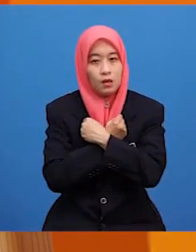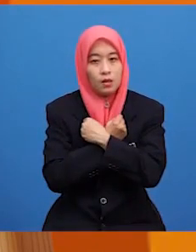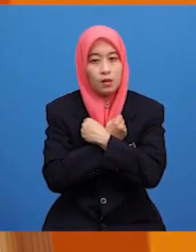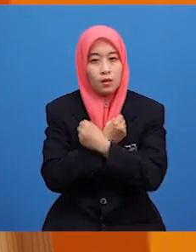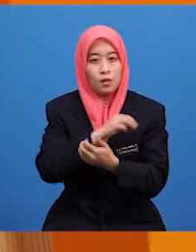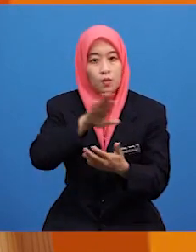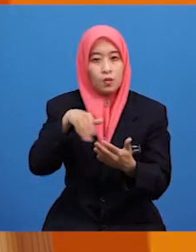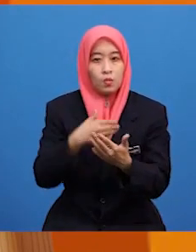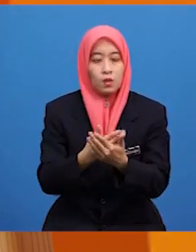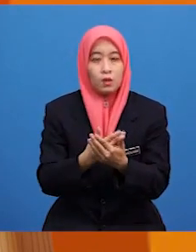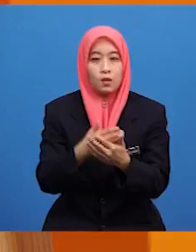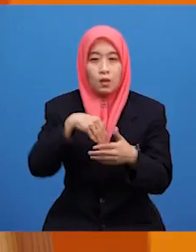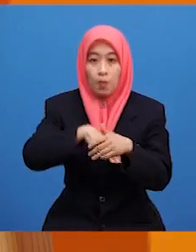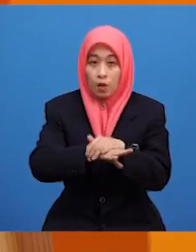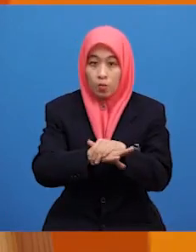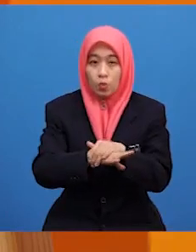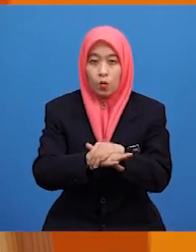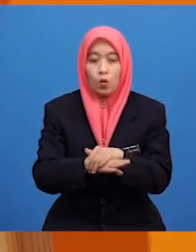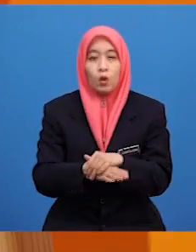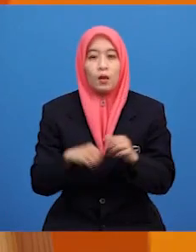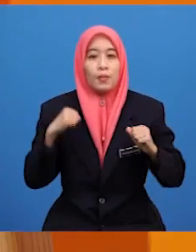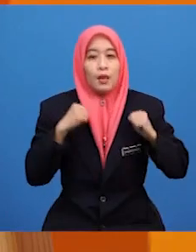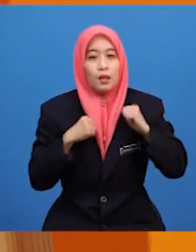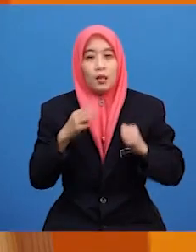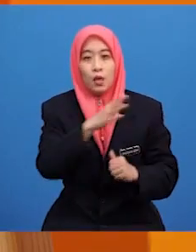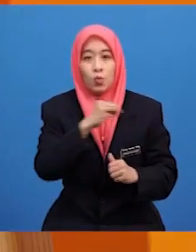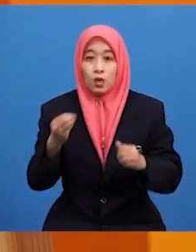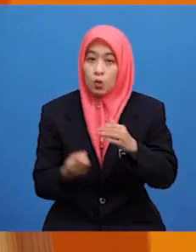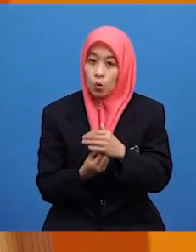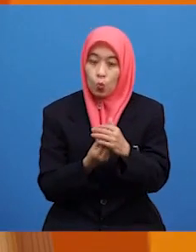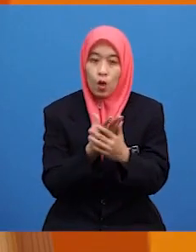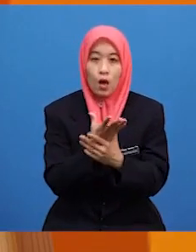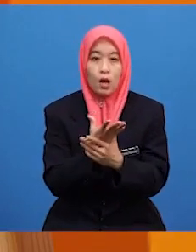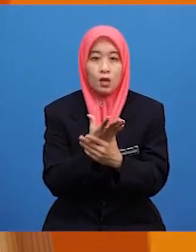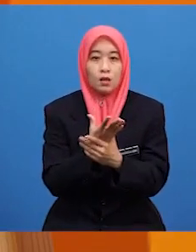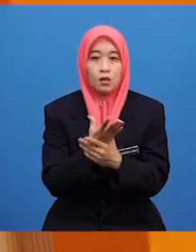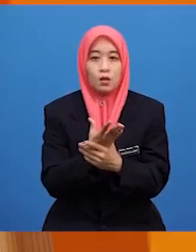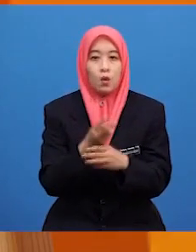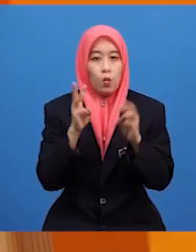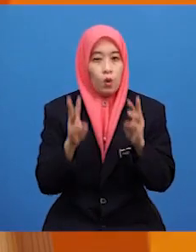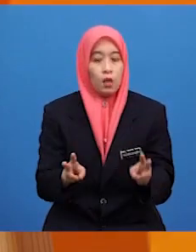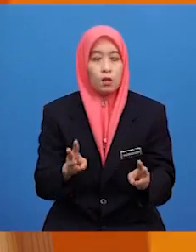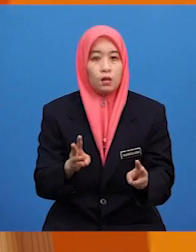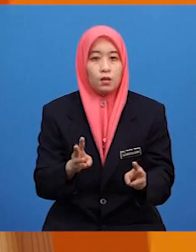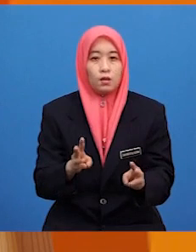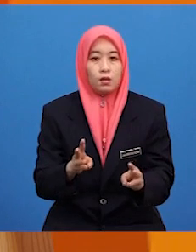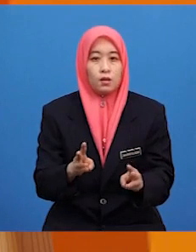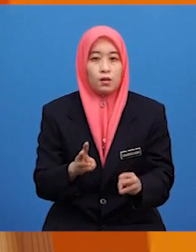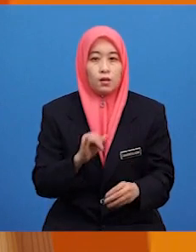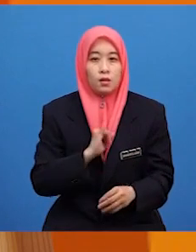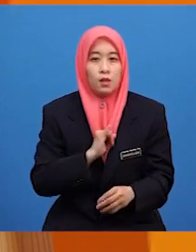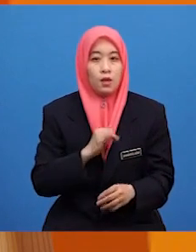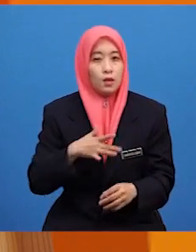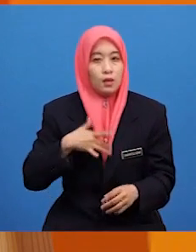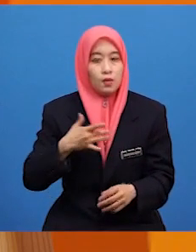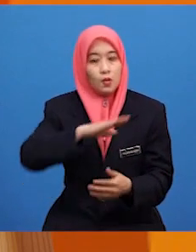including animals and plants. Well, I'm absolutely certain that all